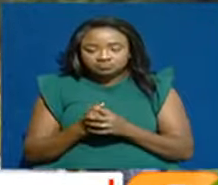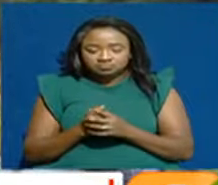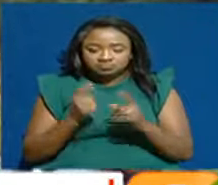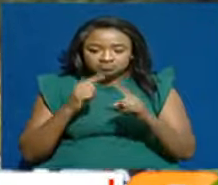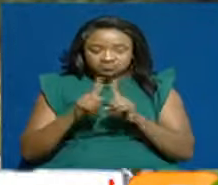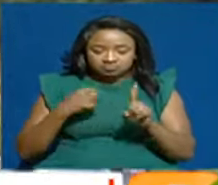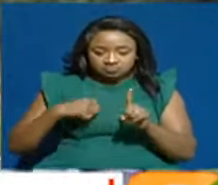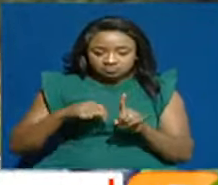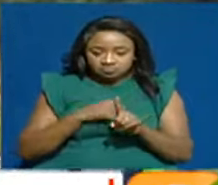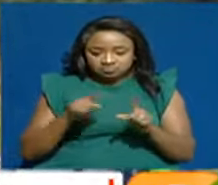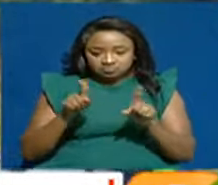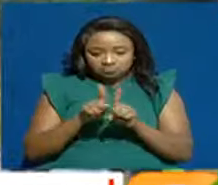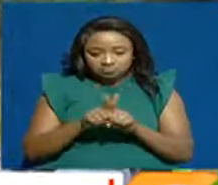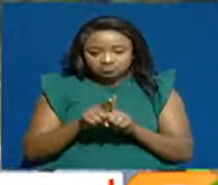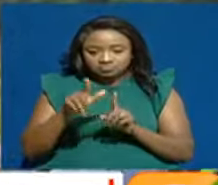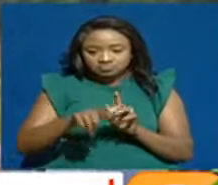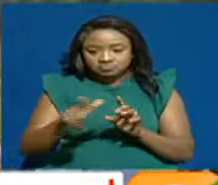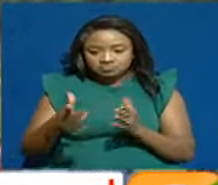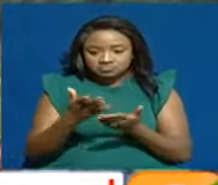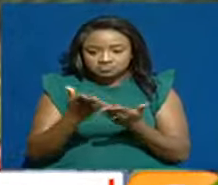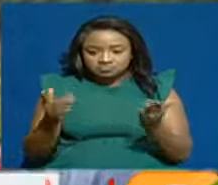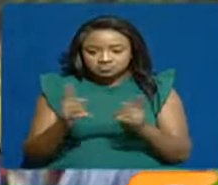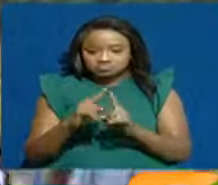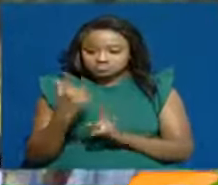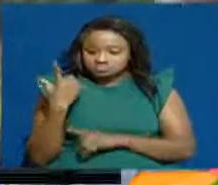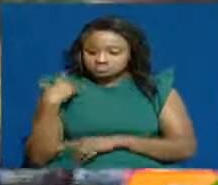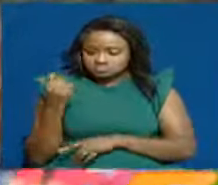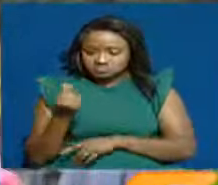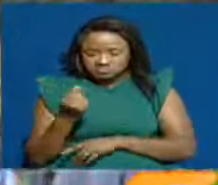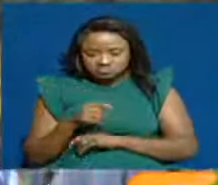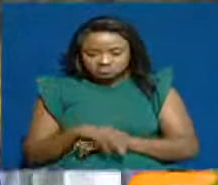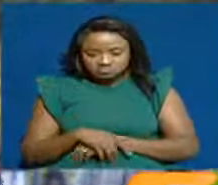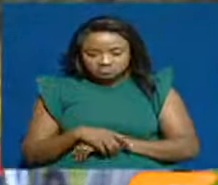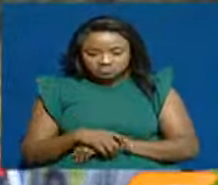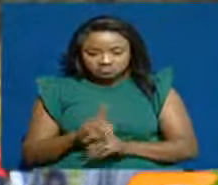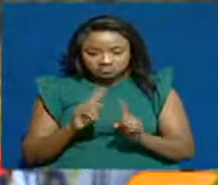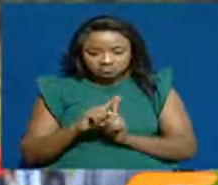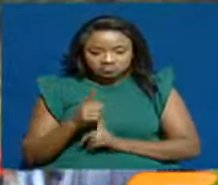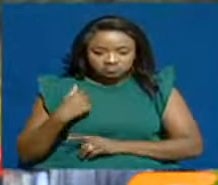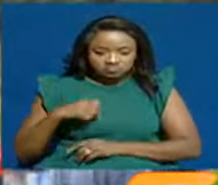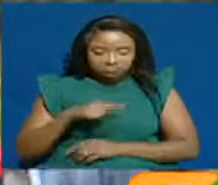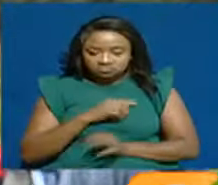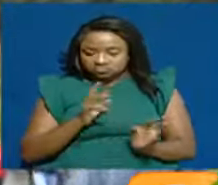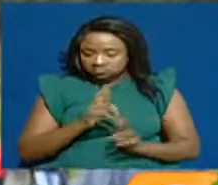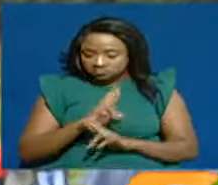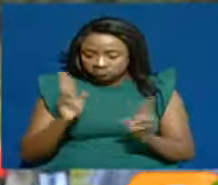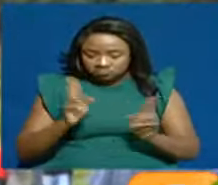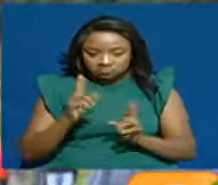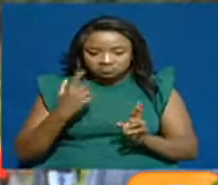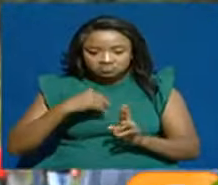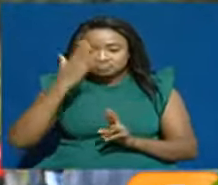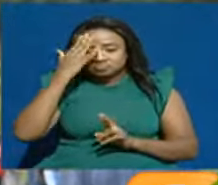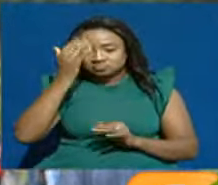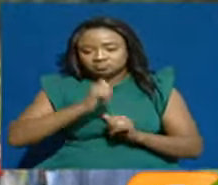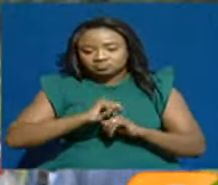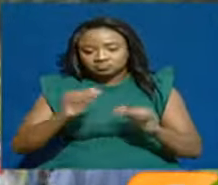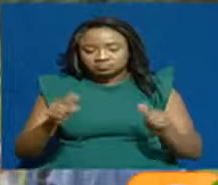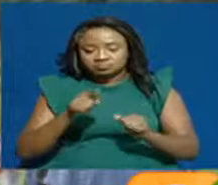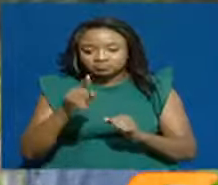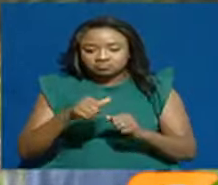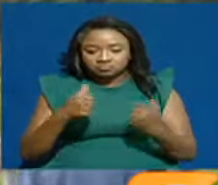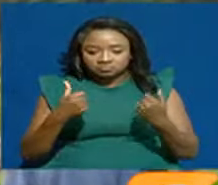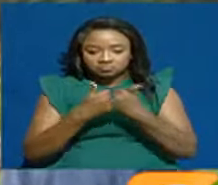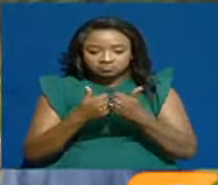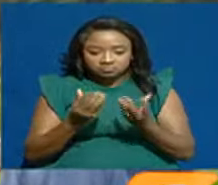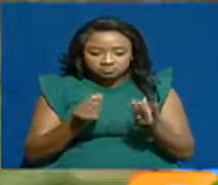were there not so long ago, but sisi tulijito hapo, so tulijua itakuwa game rahisi. We just knew that it will